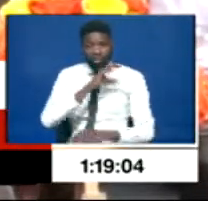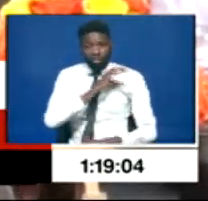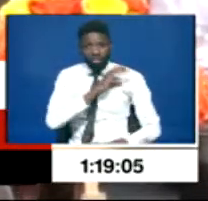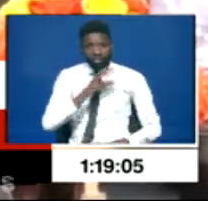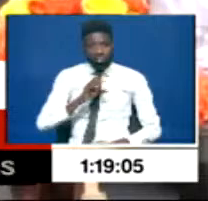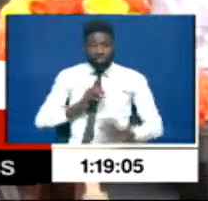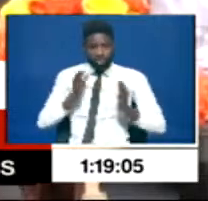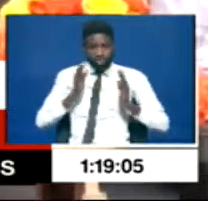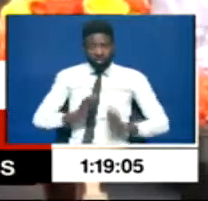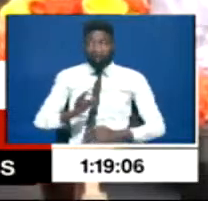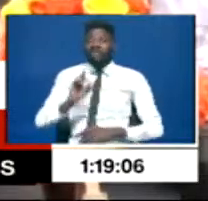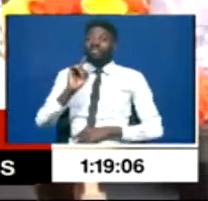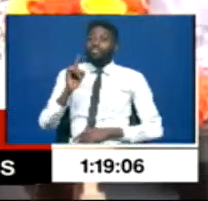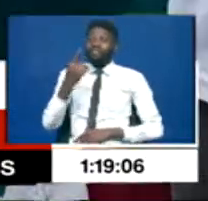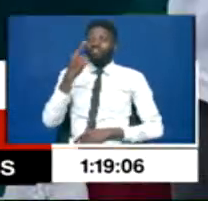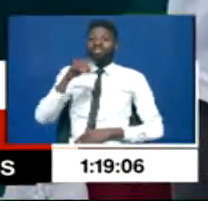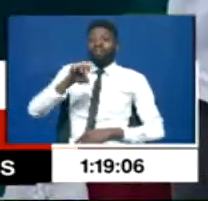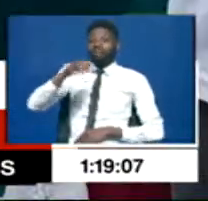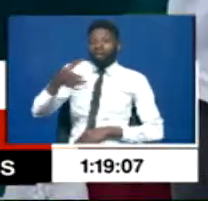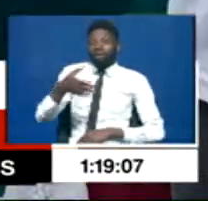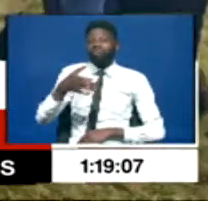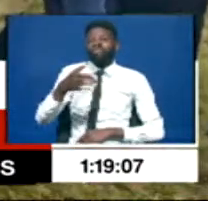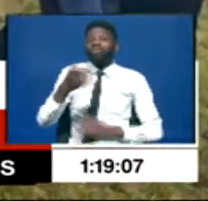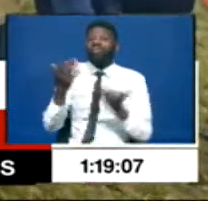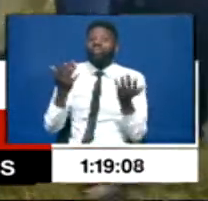Nyeri County with 40%.